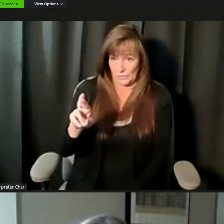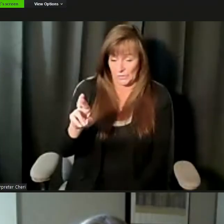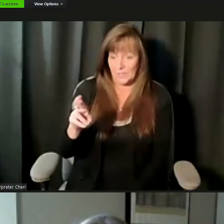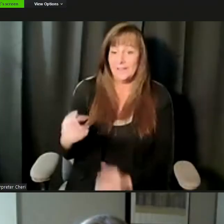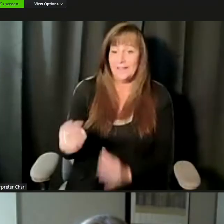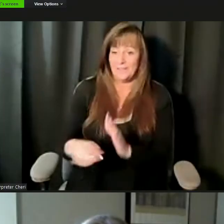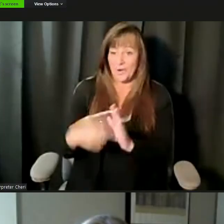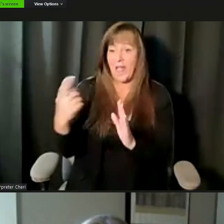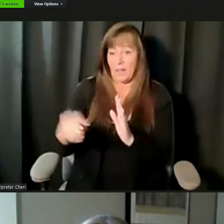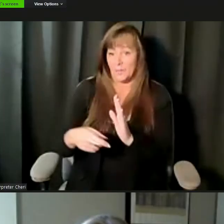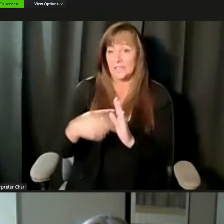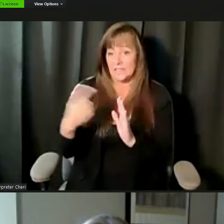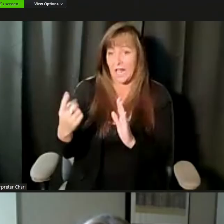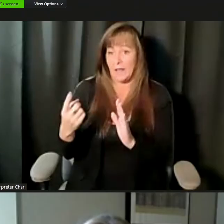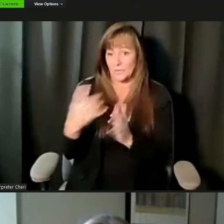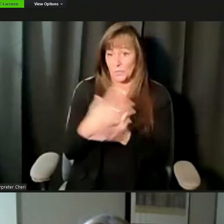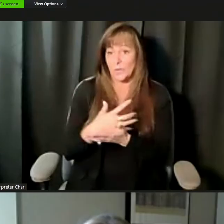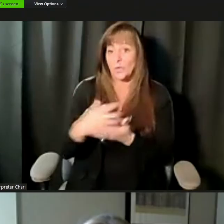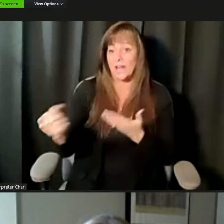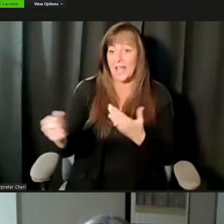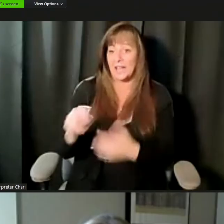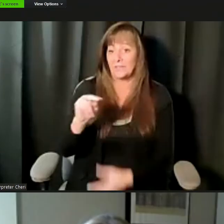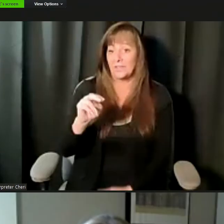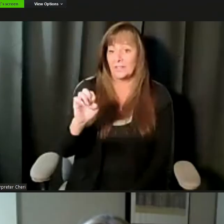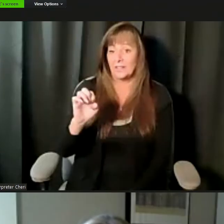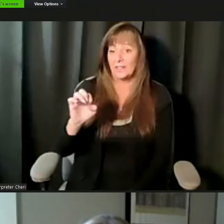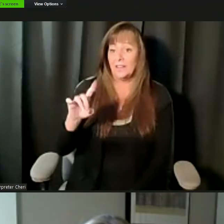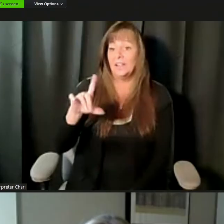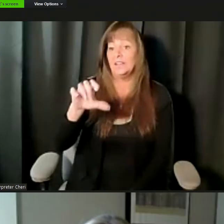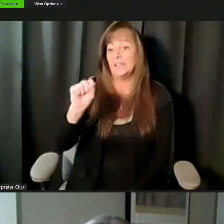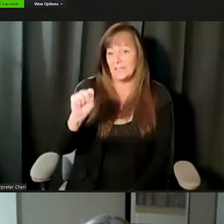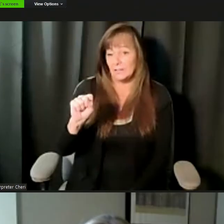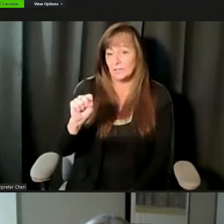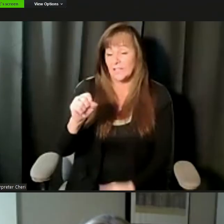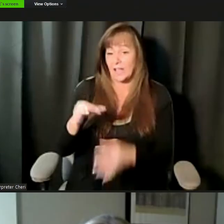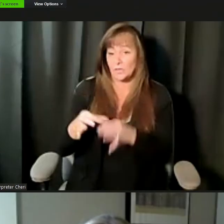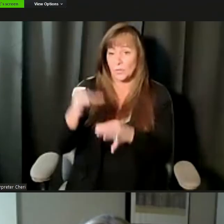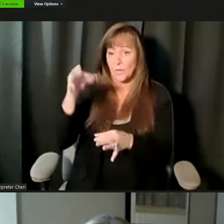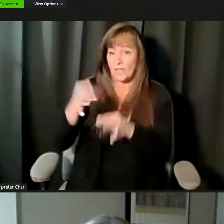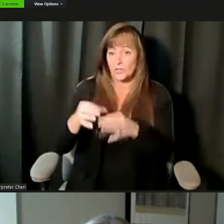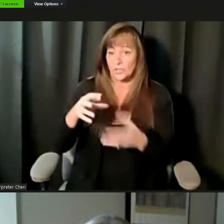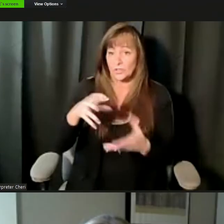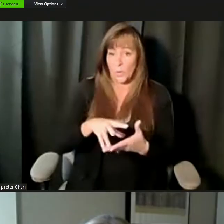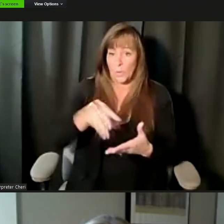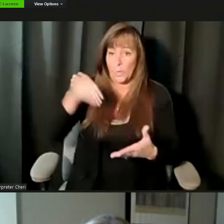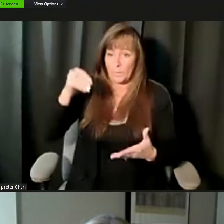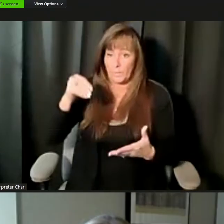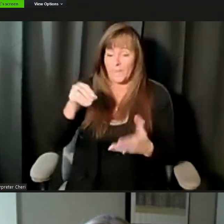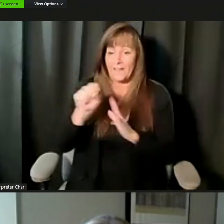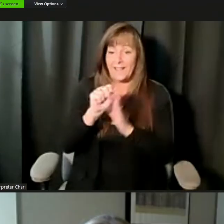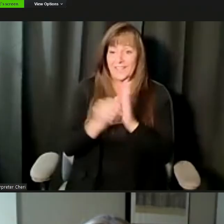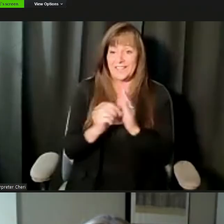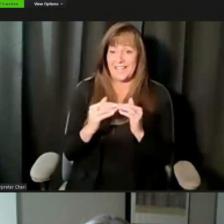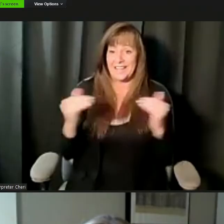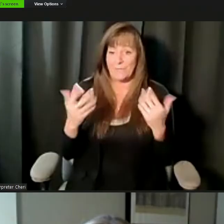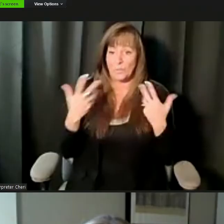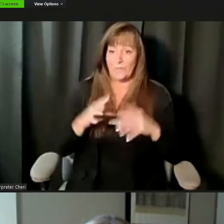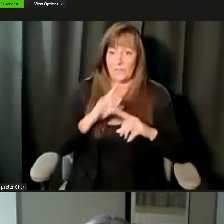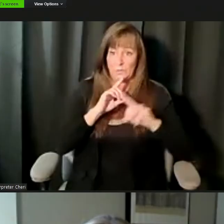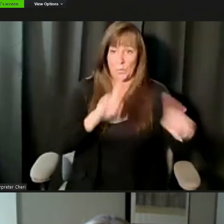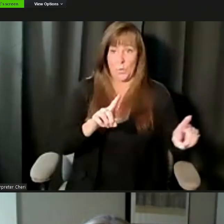we run out of needles and syringes. What we've done at the state level is we've actually ordered those and put those in our